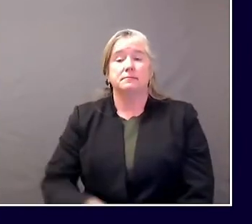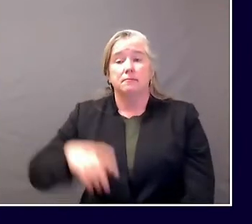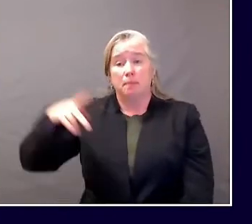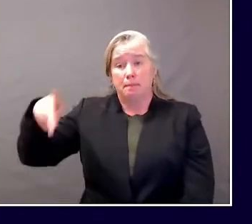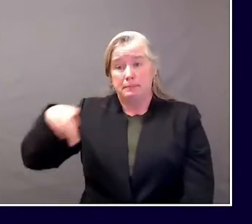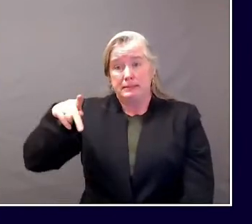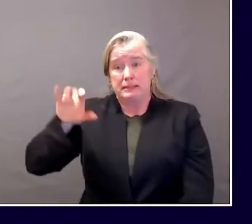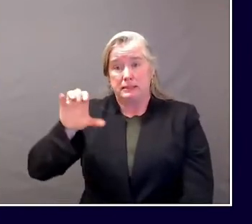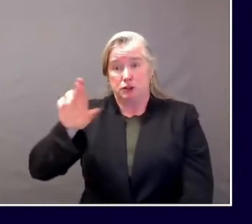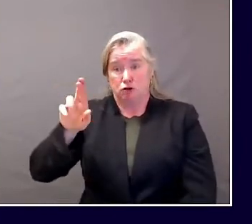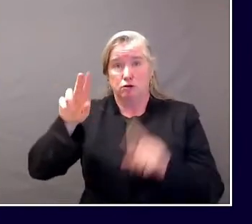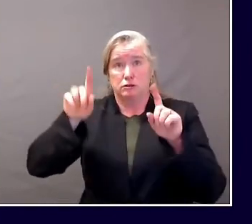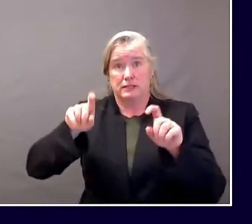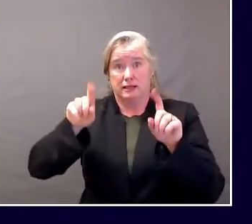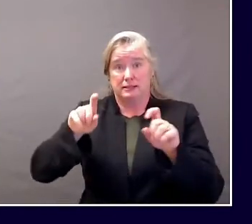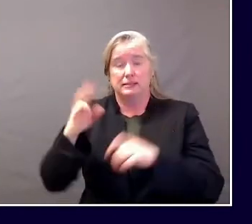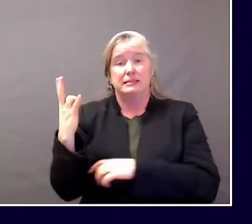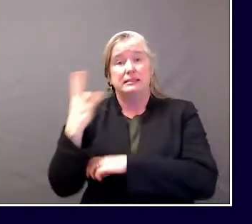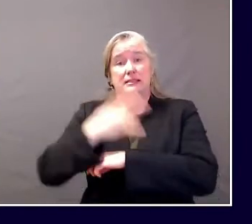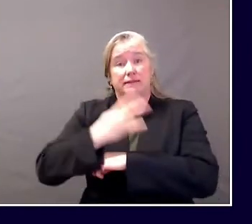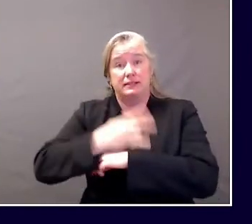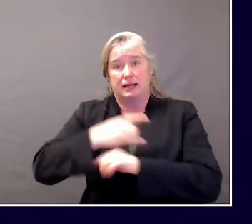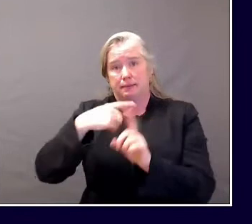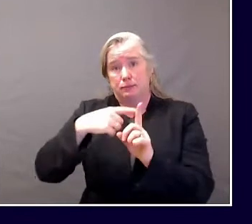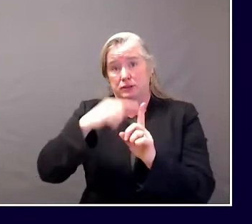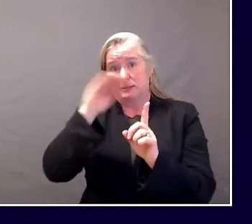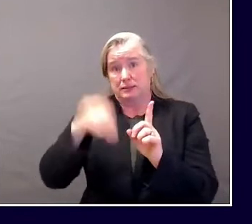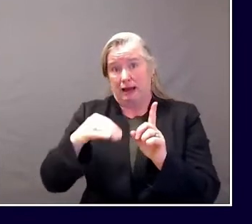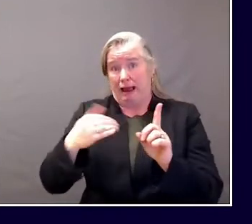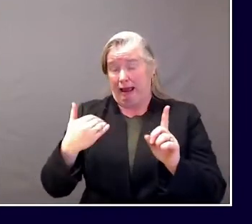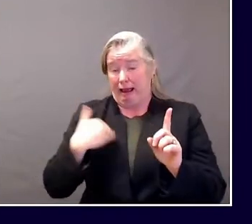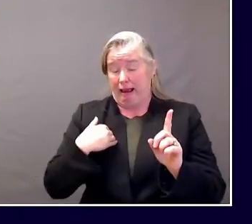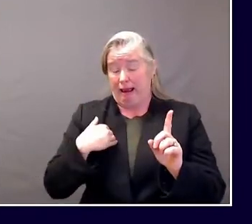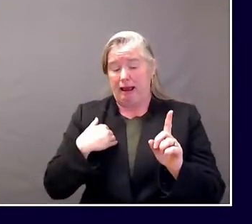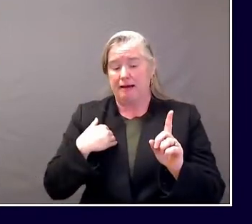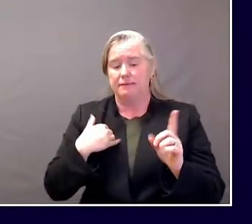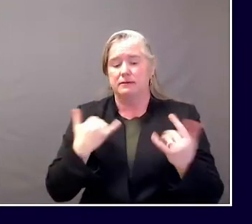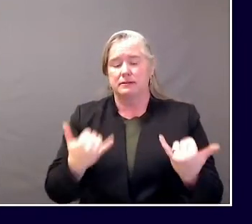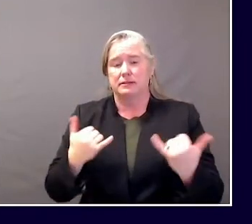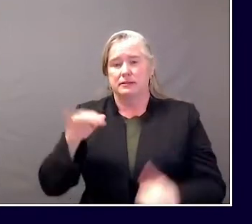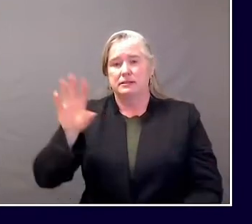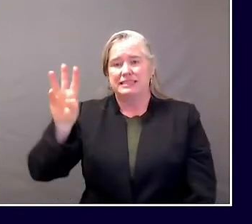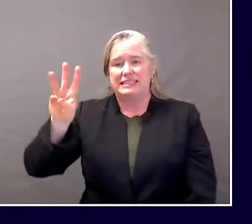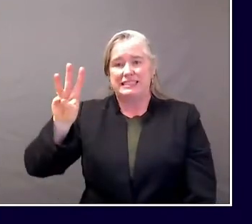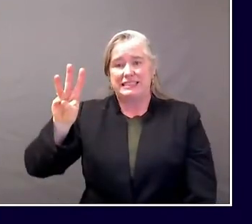PCR tests, the 7-day positivity rate in Maine now stands at